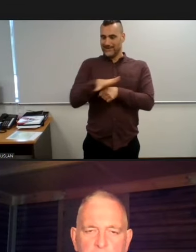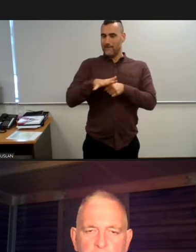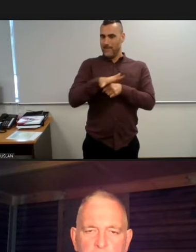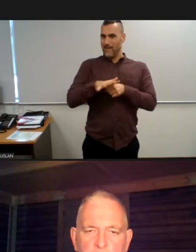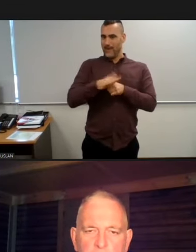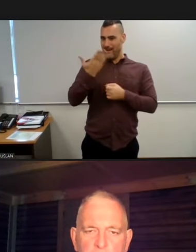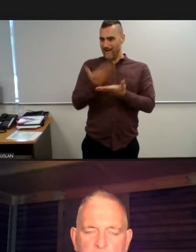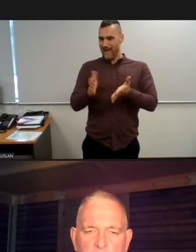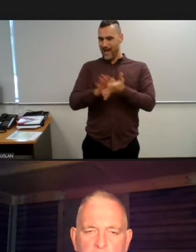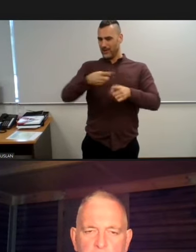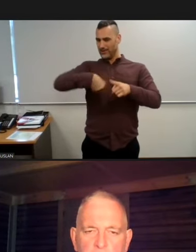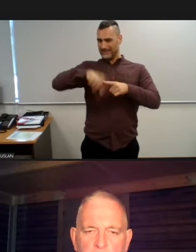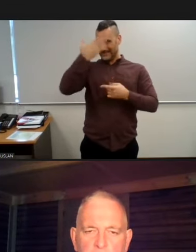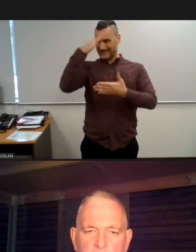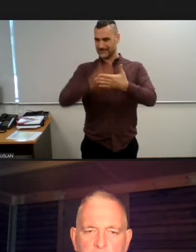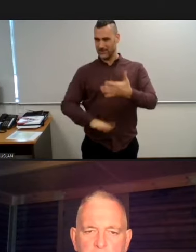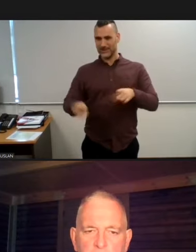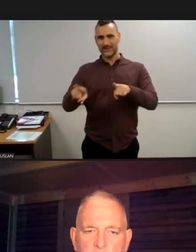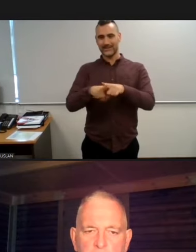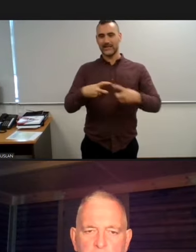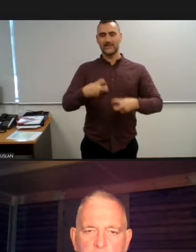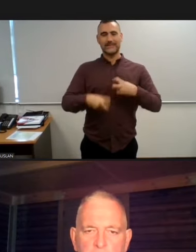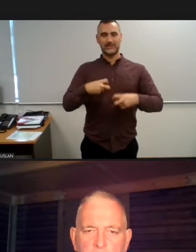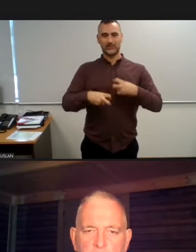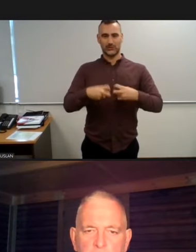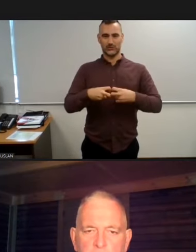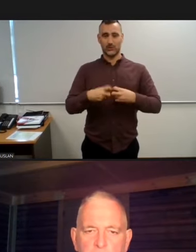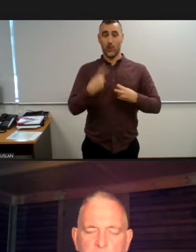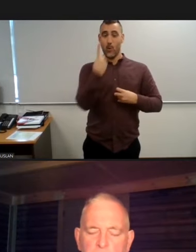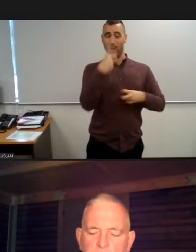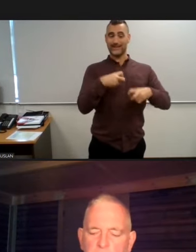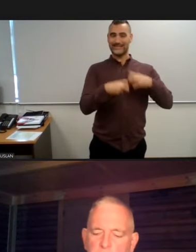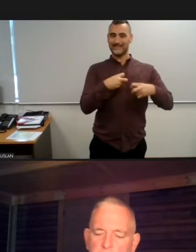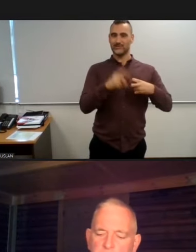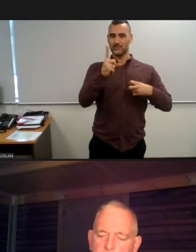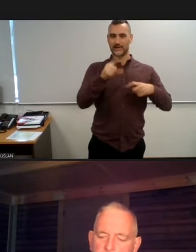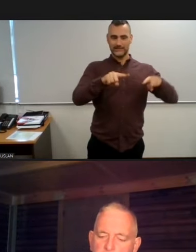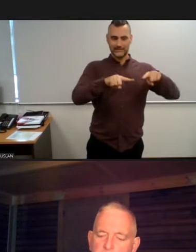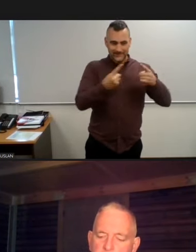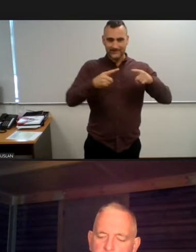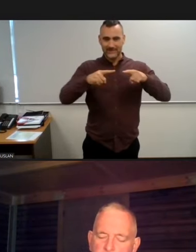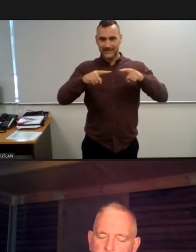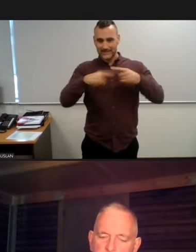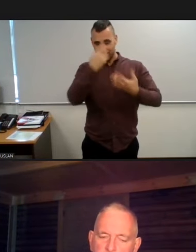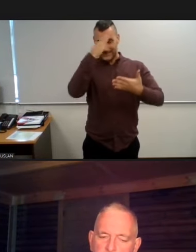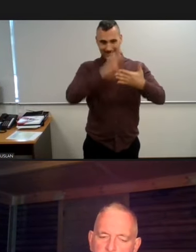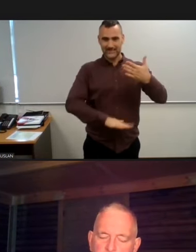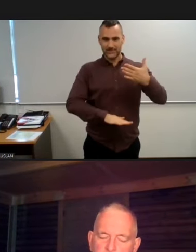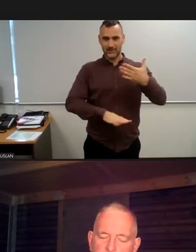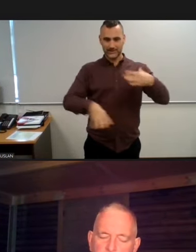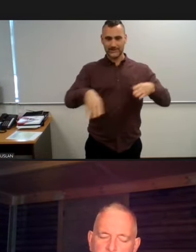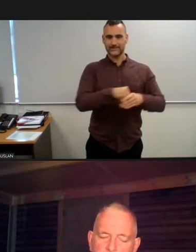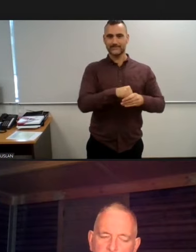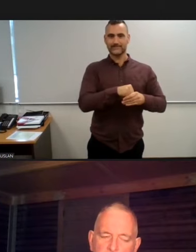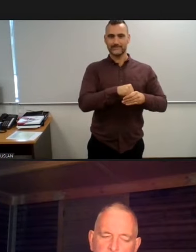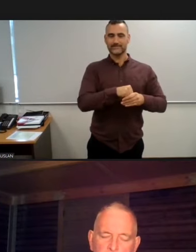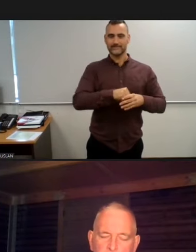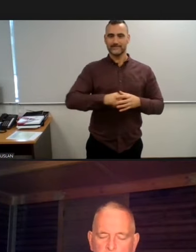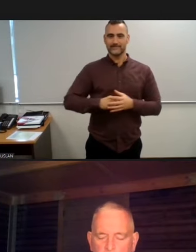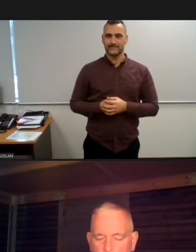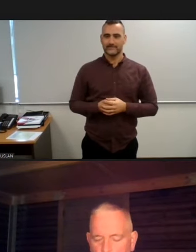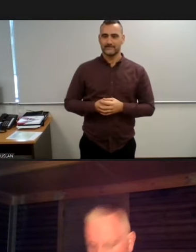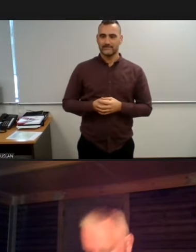but you know, a million different experiences, if that makes sense. It makes perfect sense. And I think you're right in terms of looking